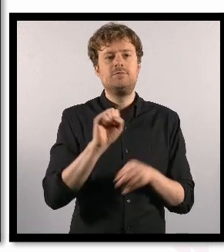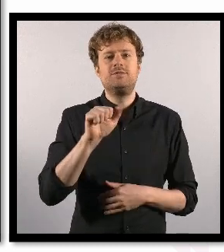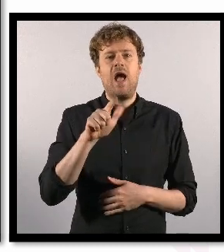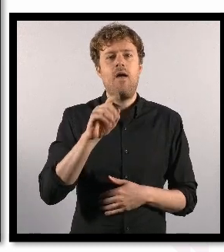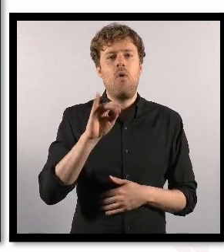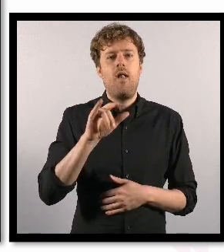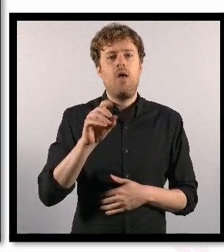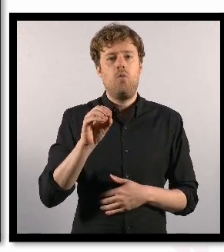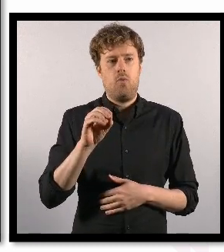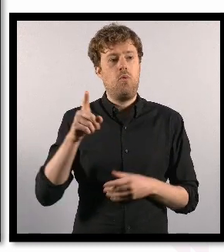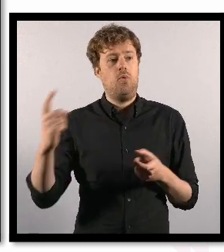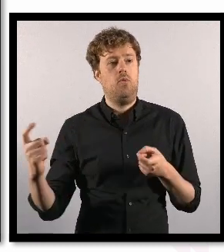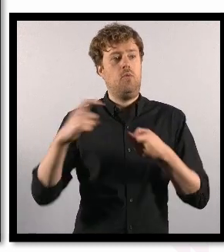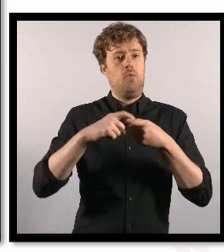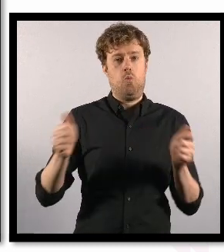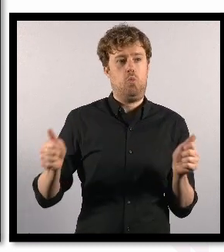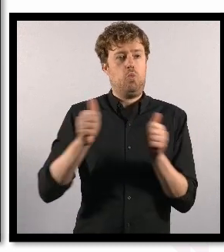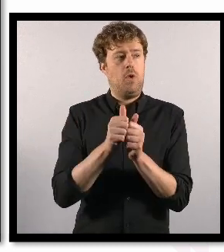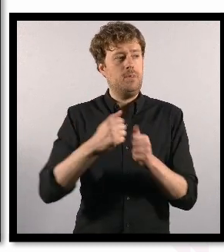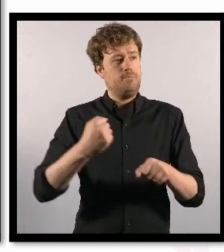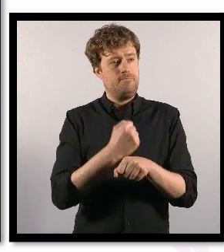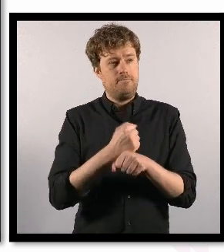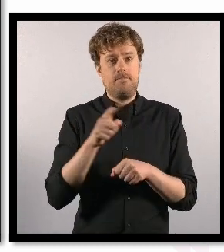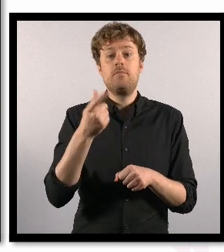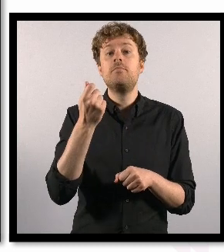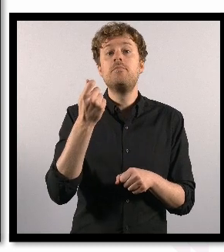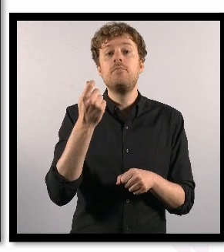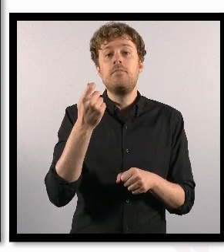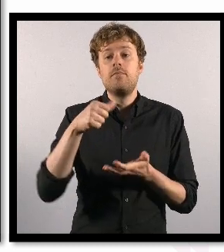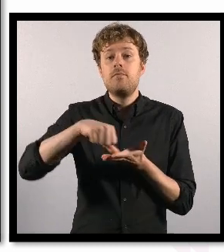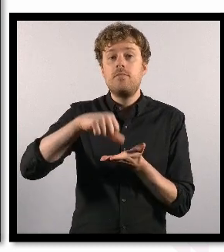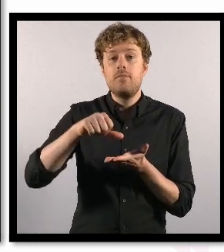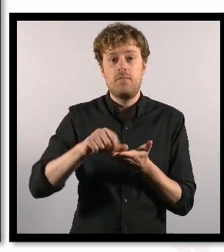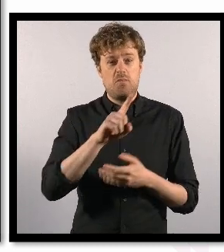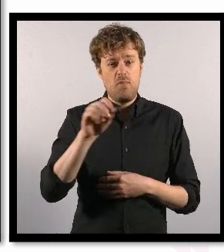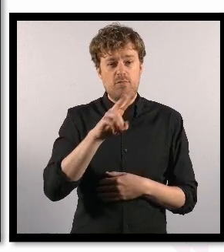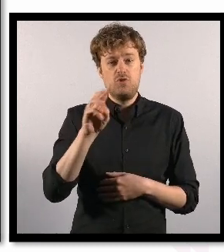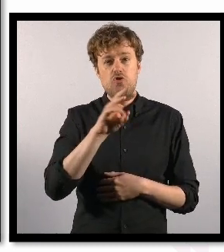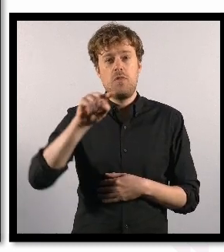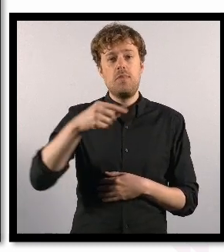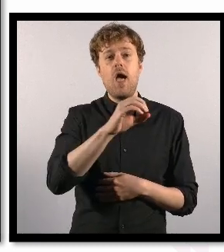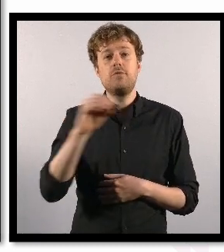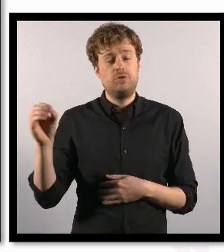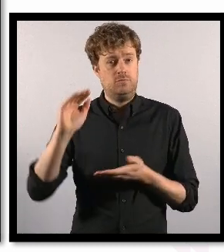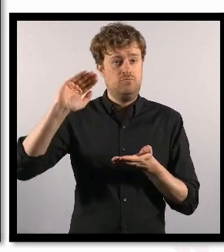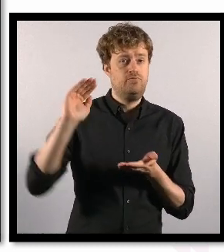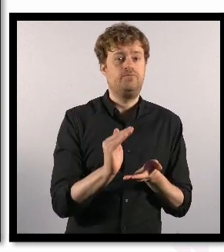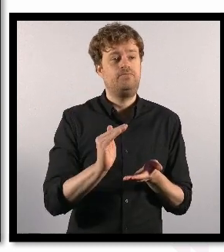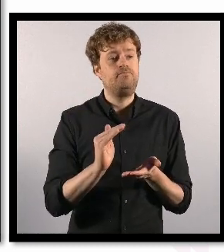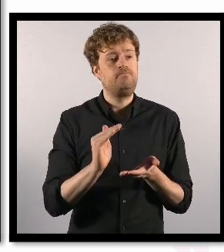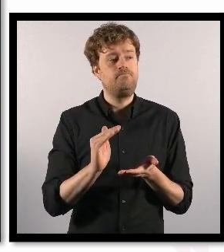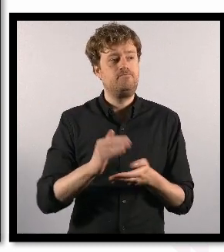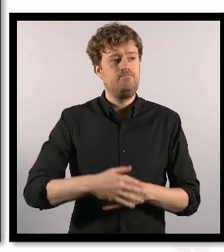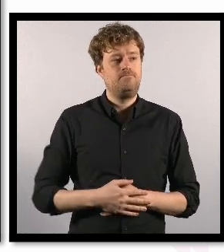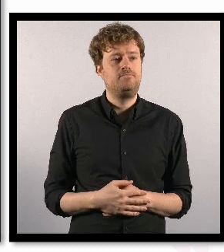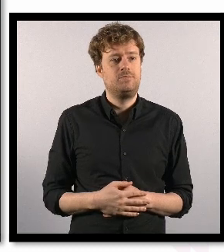and availability of our workloads becomes even easier to test, optimize, and maintain. With all this growth, it's unsurprising that I